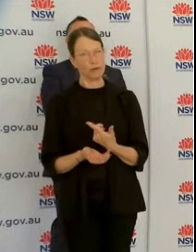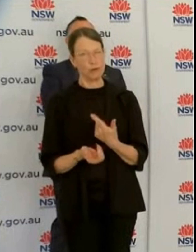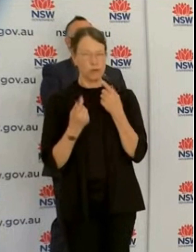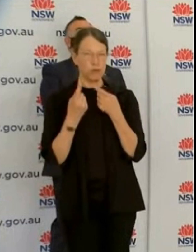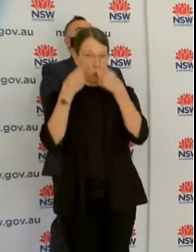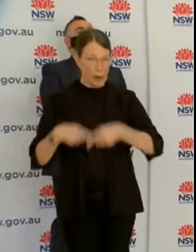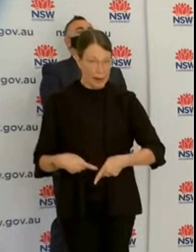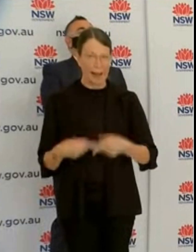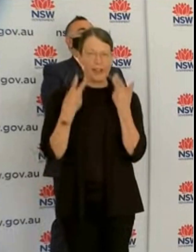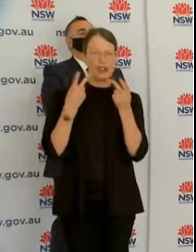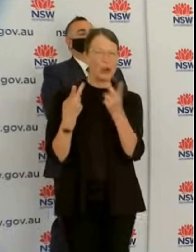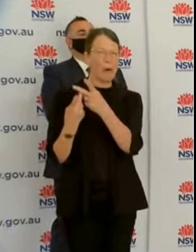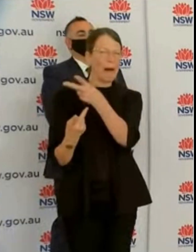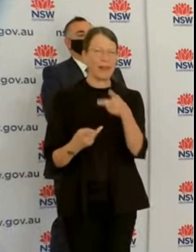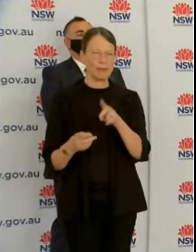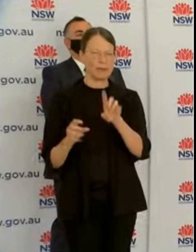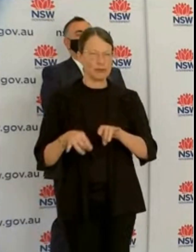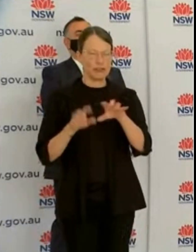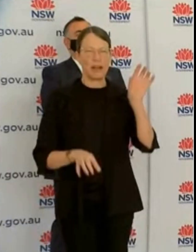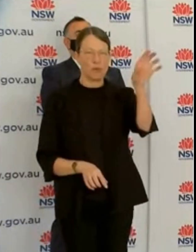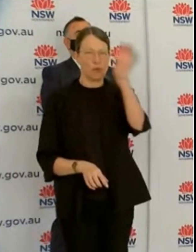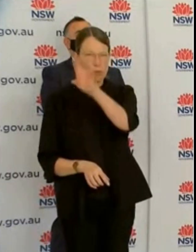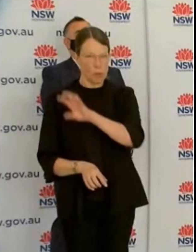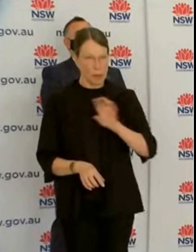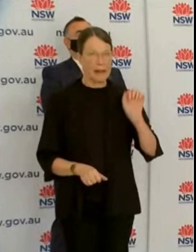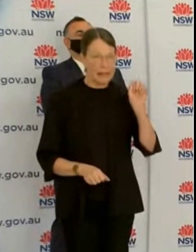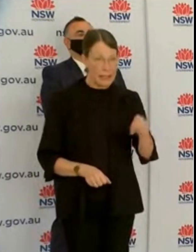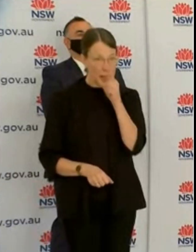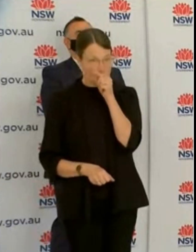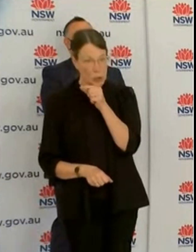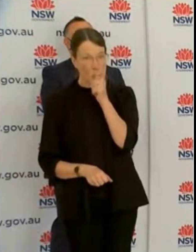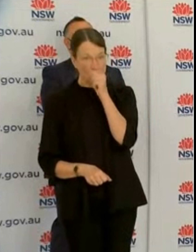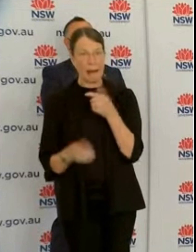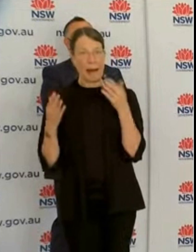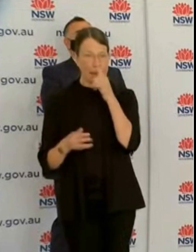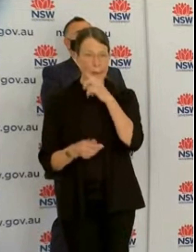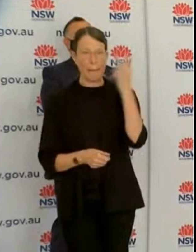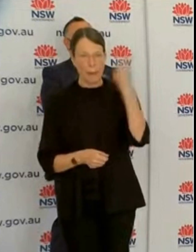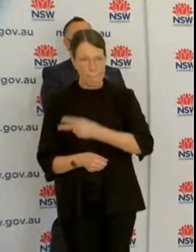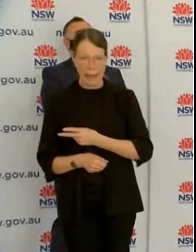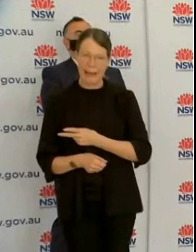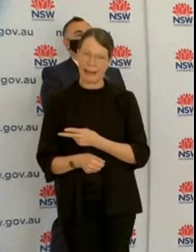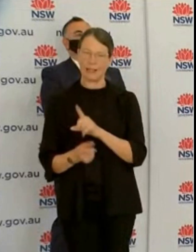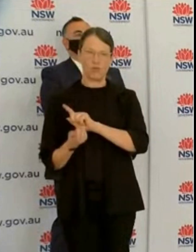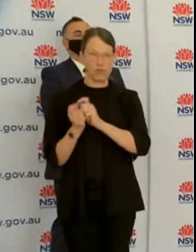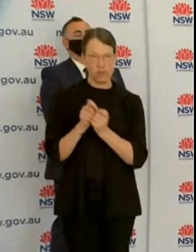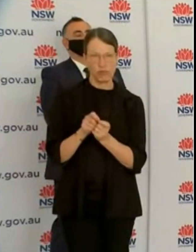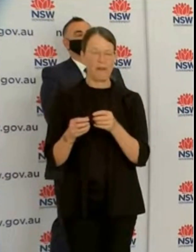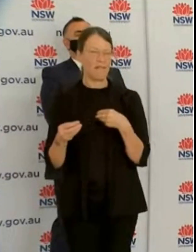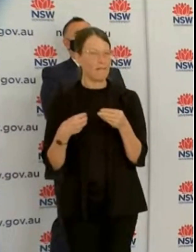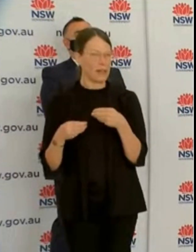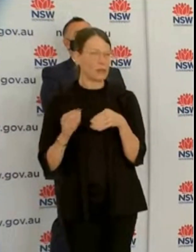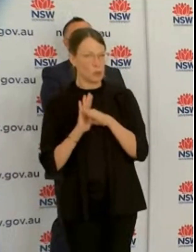welcome home Australians from all states as a sign of good faith, as our contribution to the national